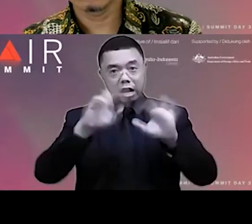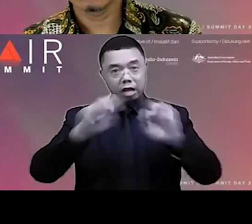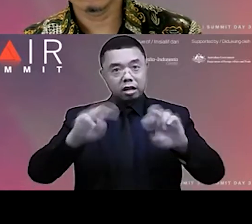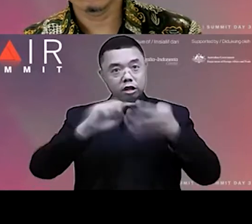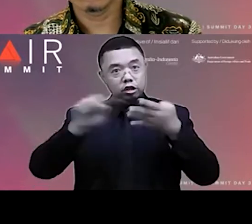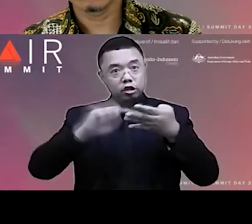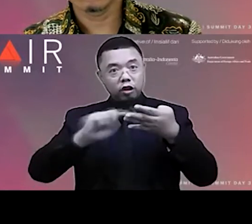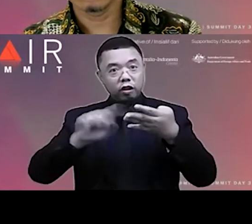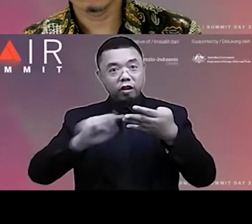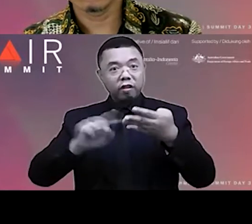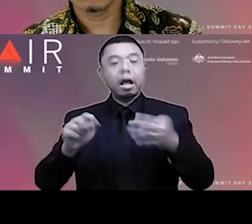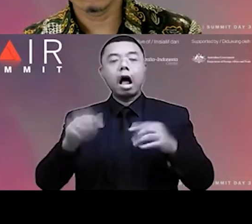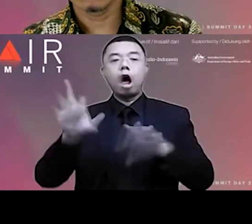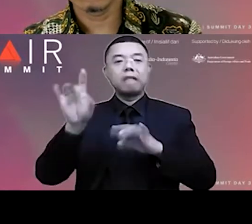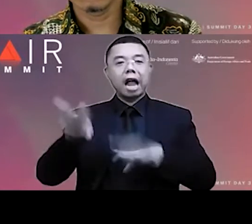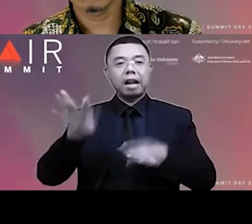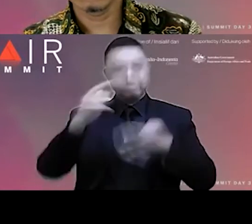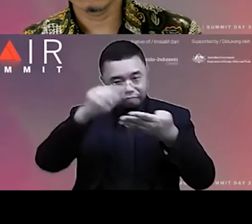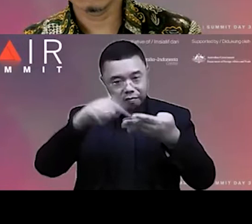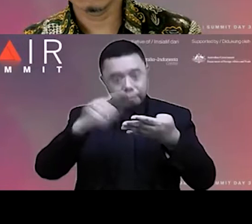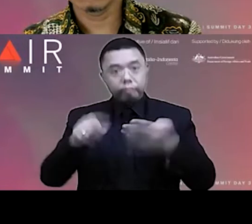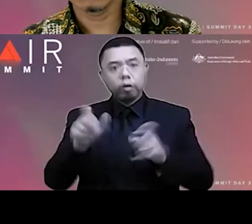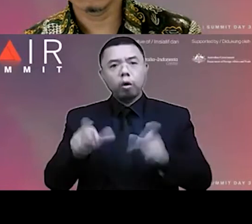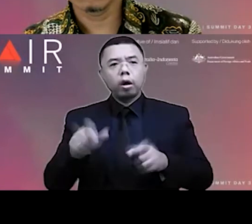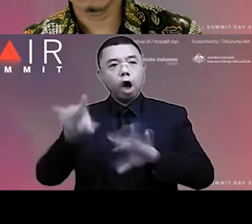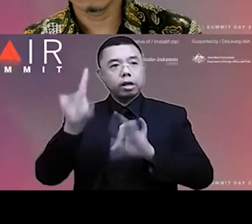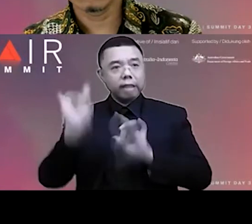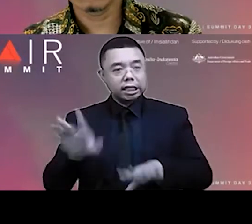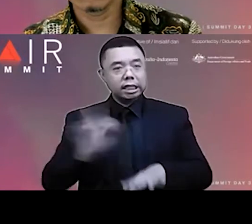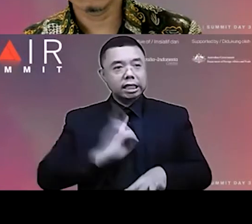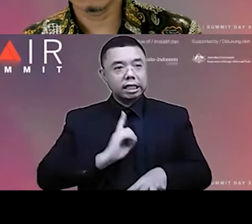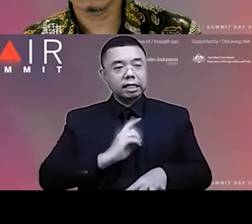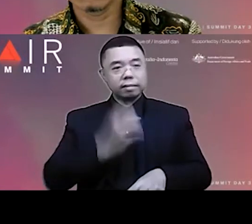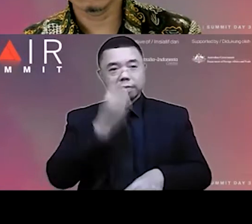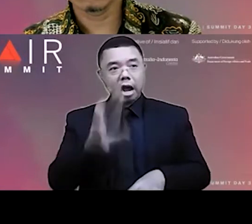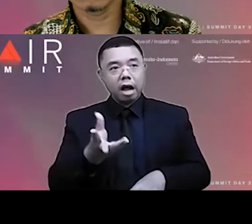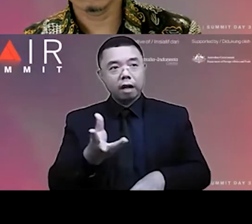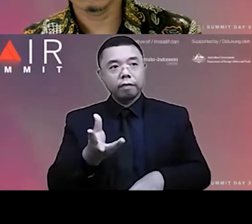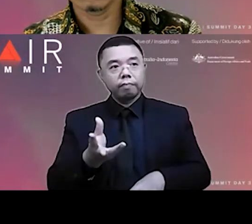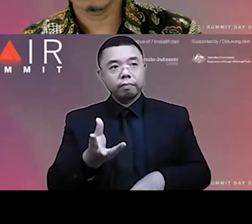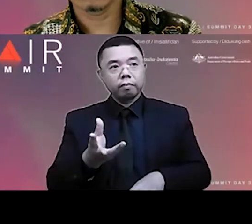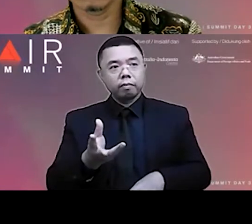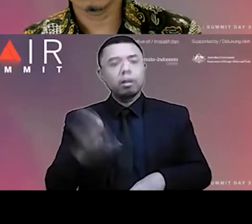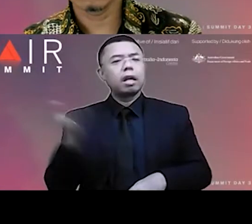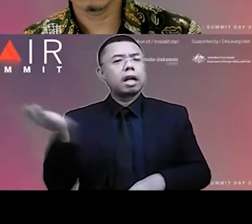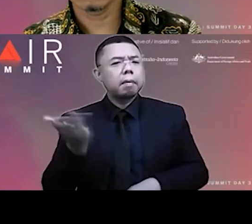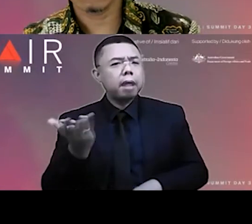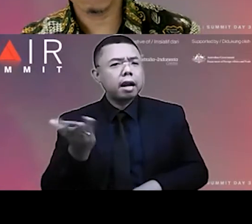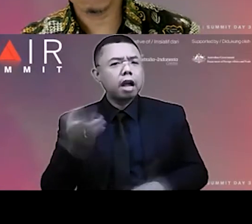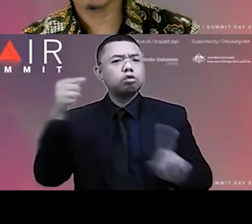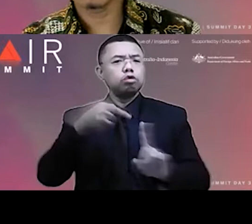in Australia what foreign destination you want to travel to after the international border begins to